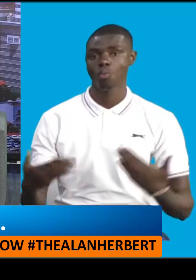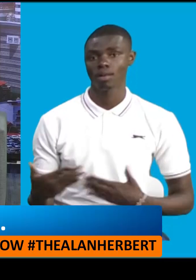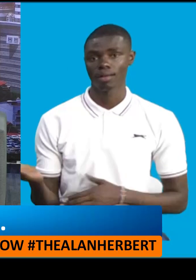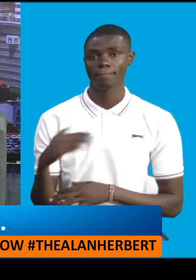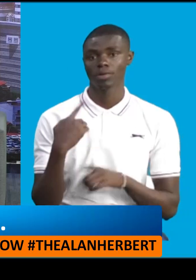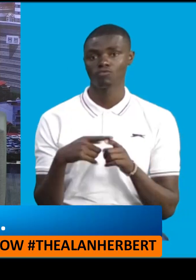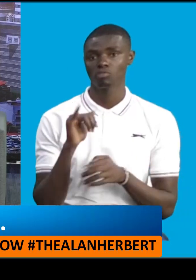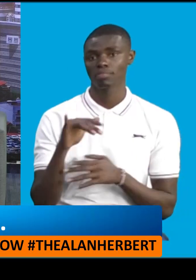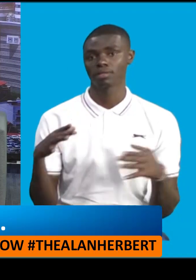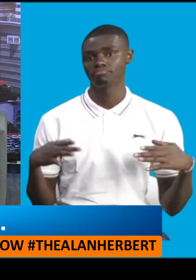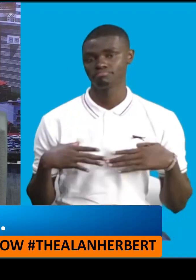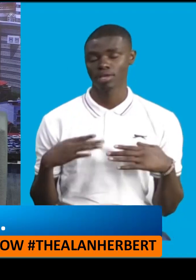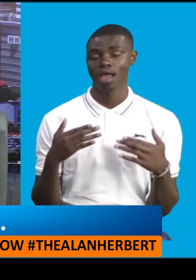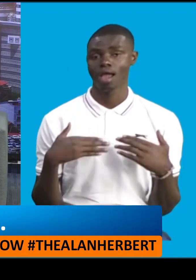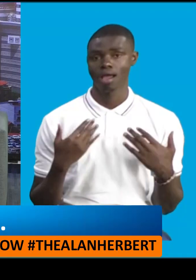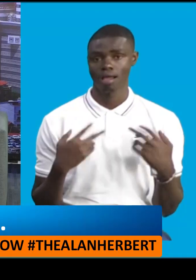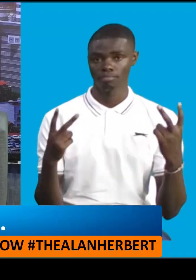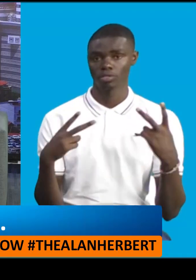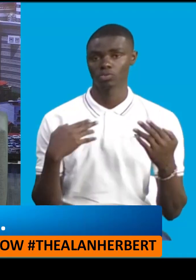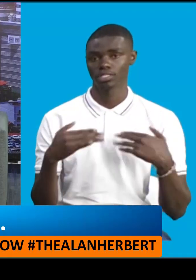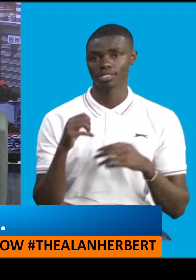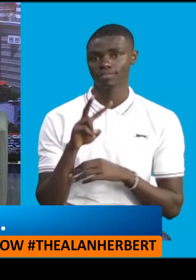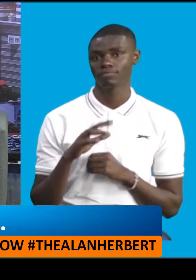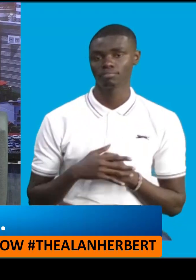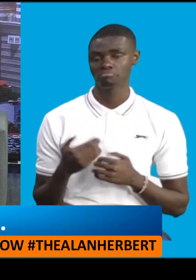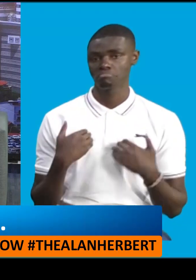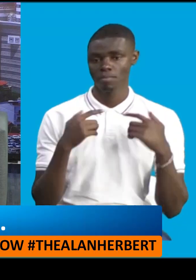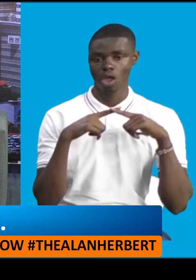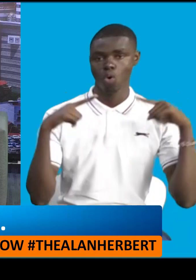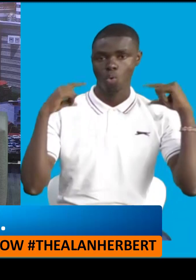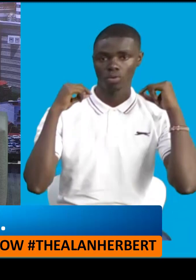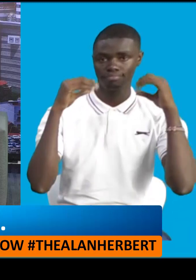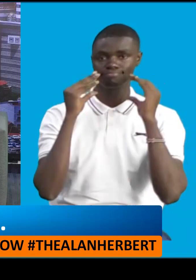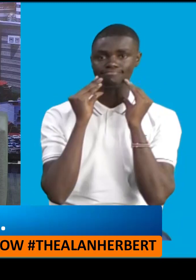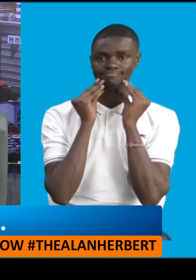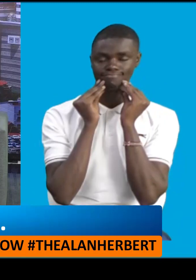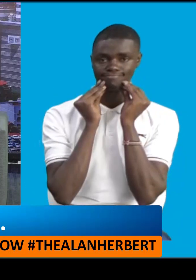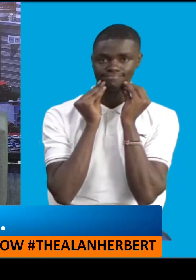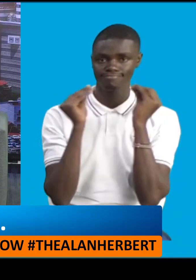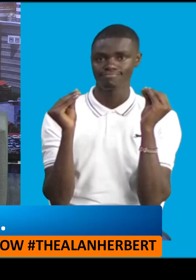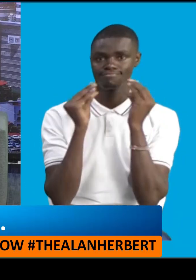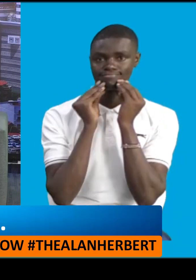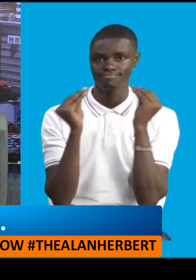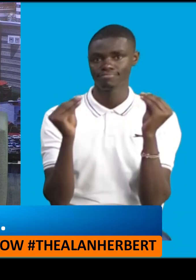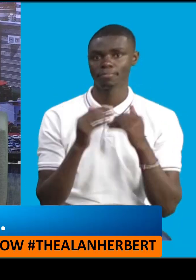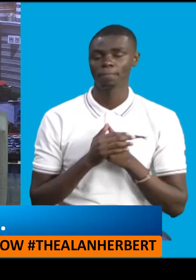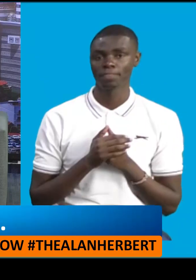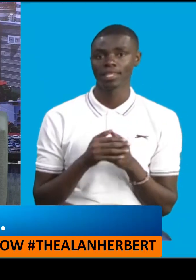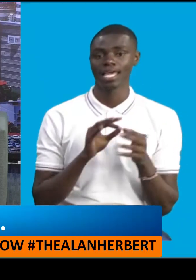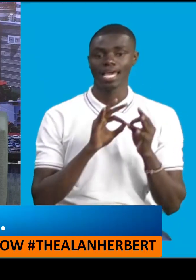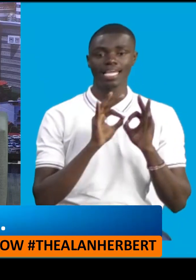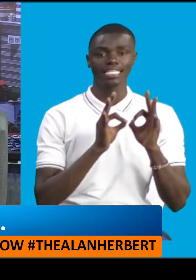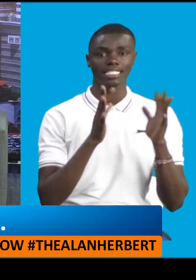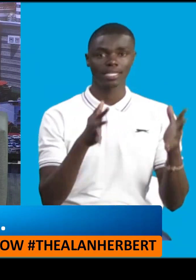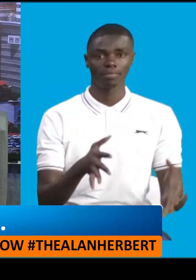And welcome back from that break. We're glad you're still watching Science TV. I am your host for this particular one, Alan